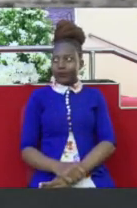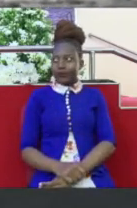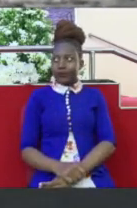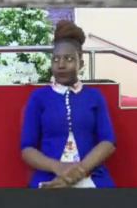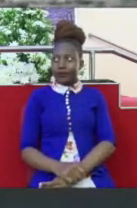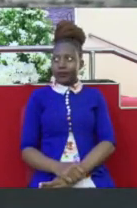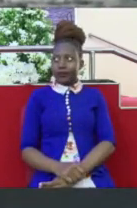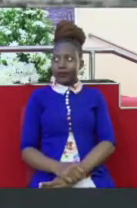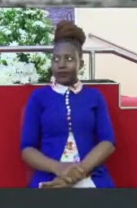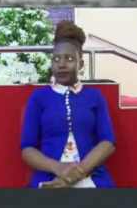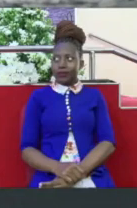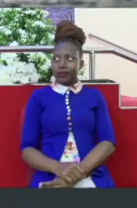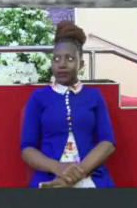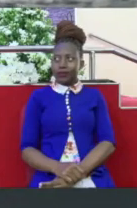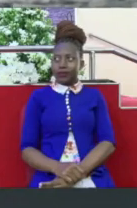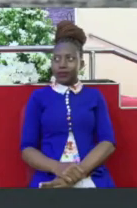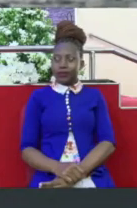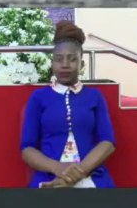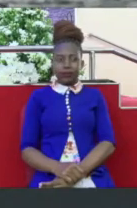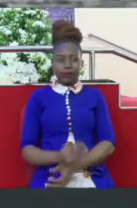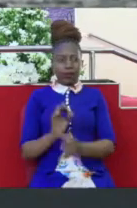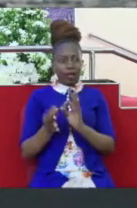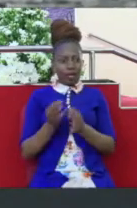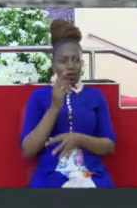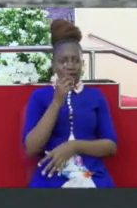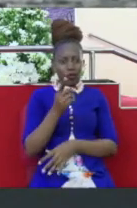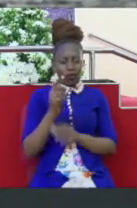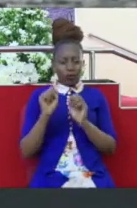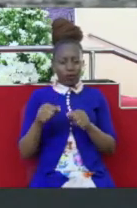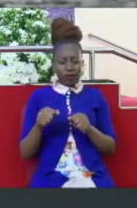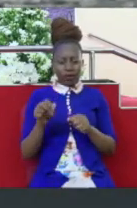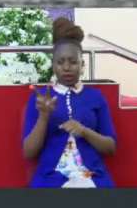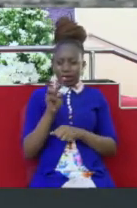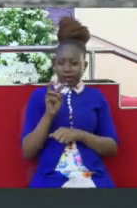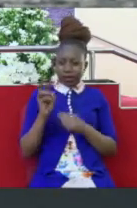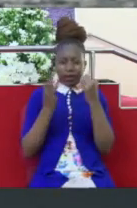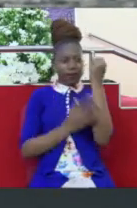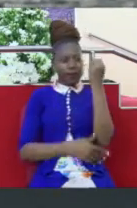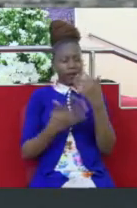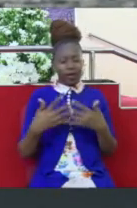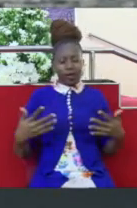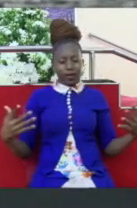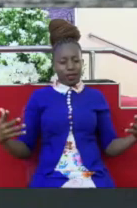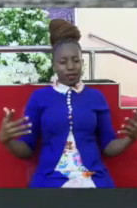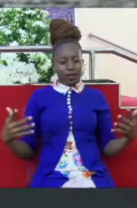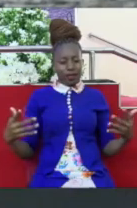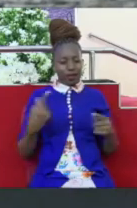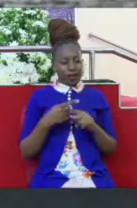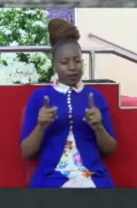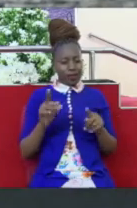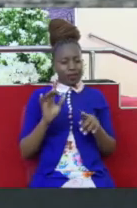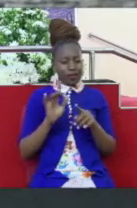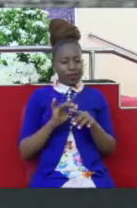If you can see bad things, kama unaweza ona mambo mabaya, and it doesn't bother you, na haikuumizi